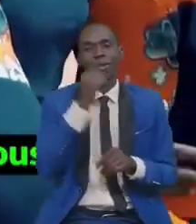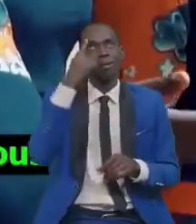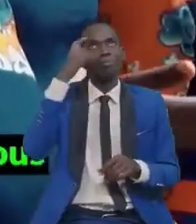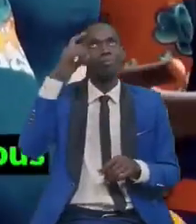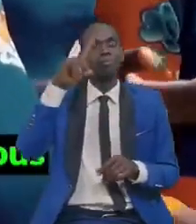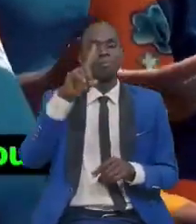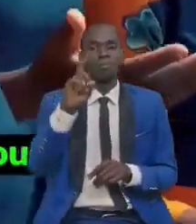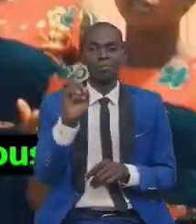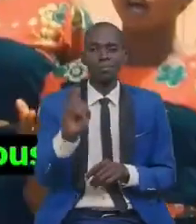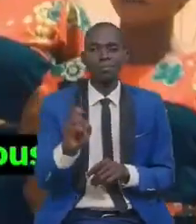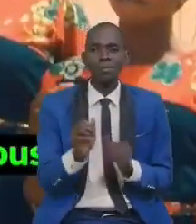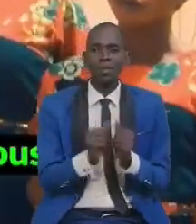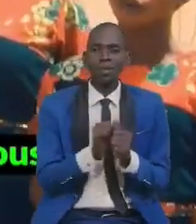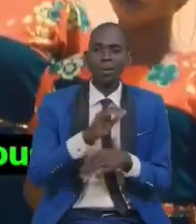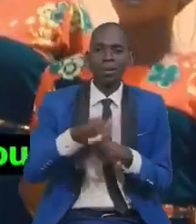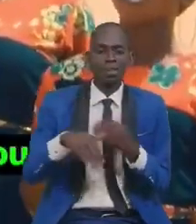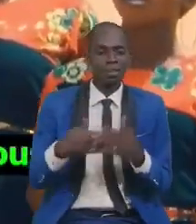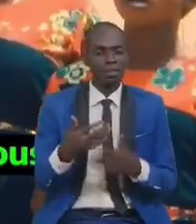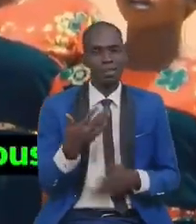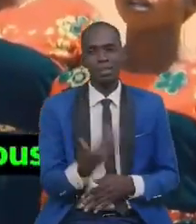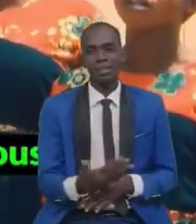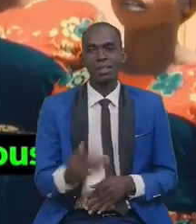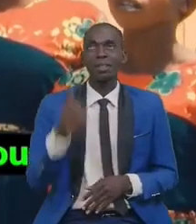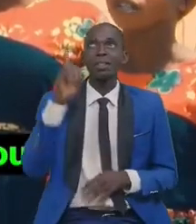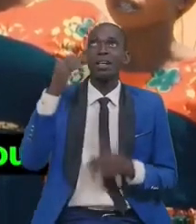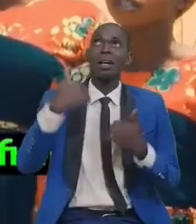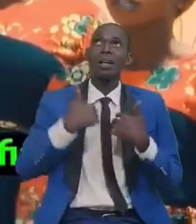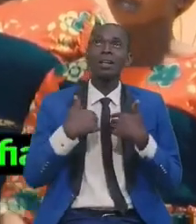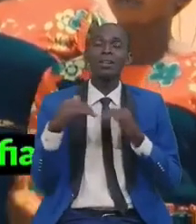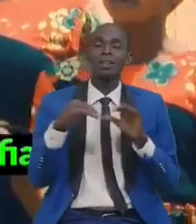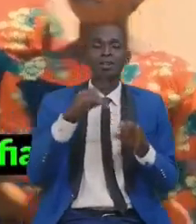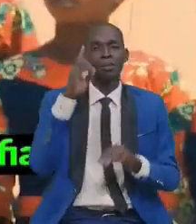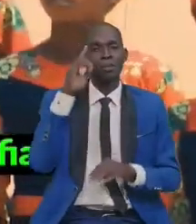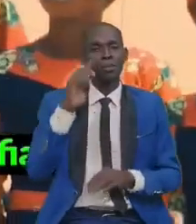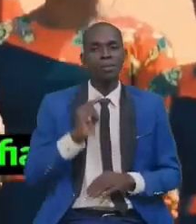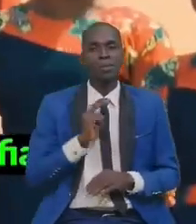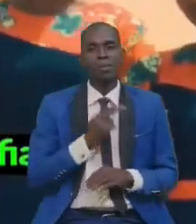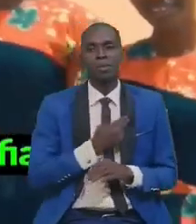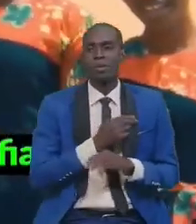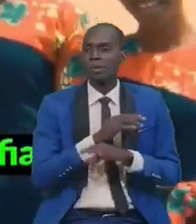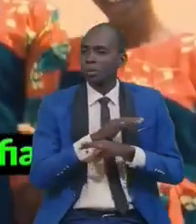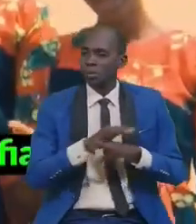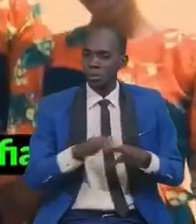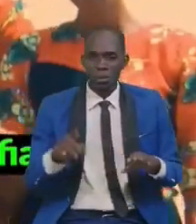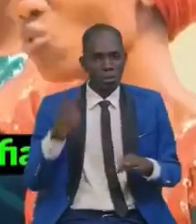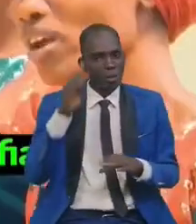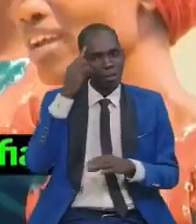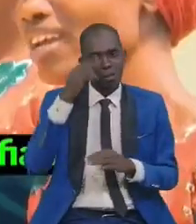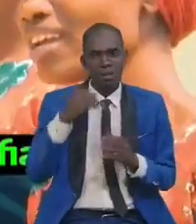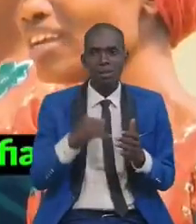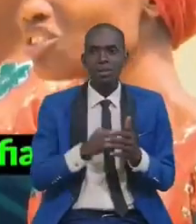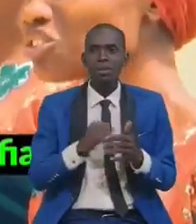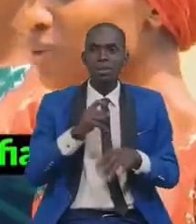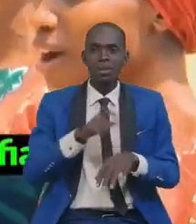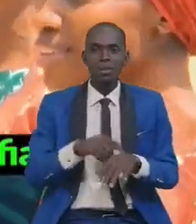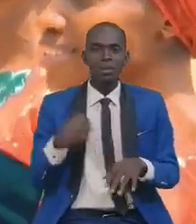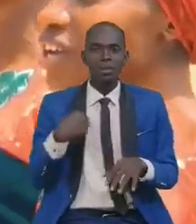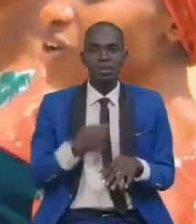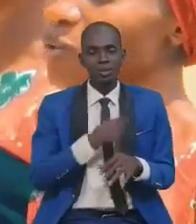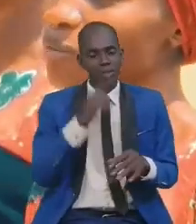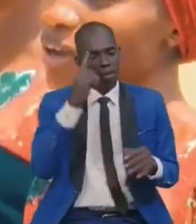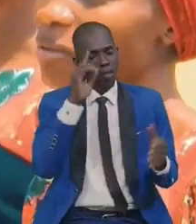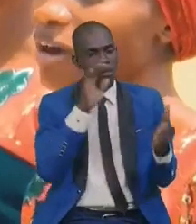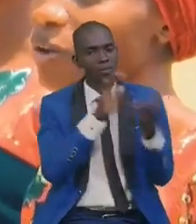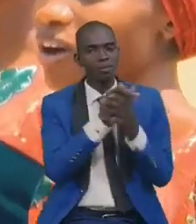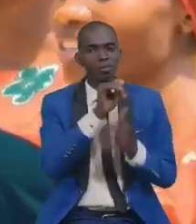With all the things we've done for us, don't you think it's time we